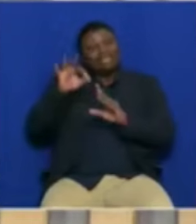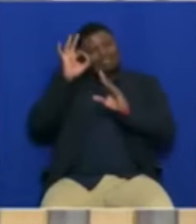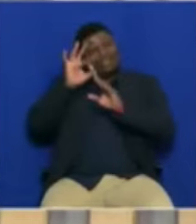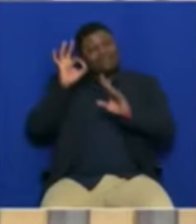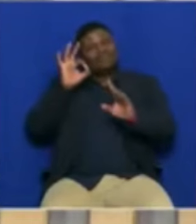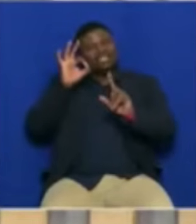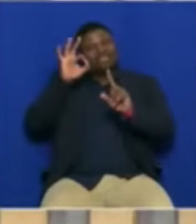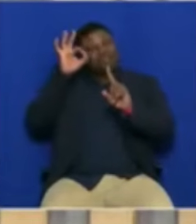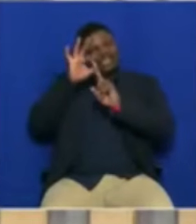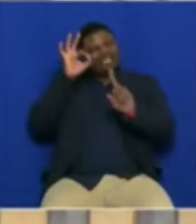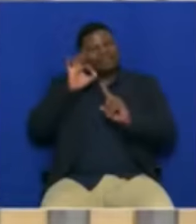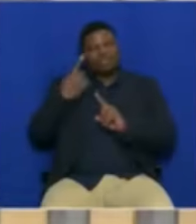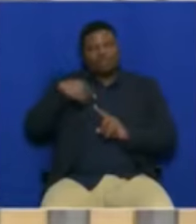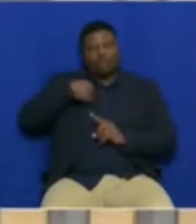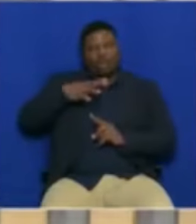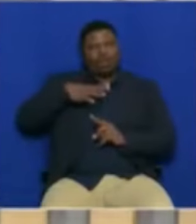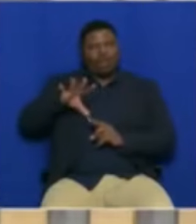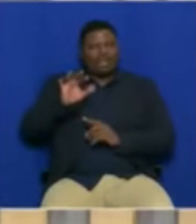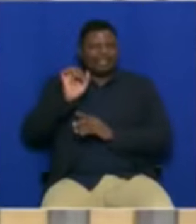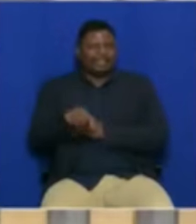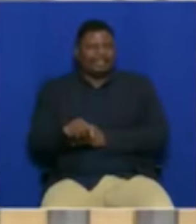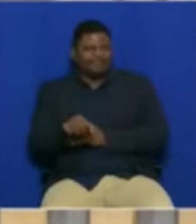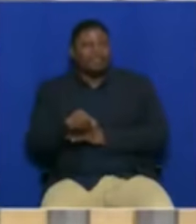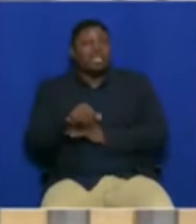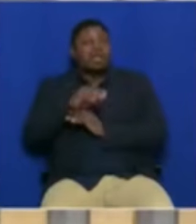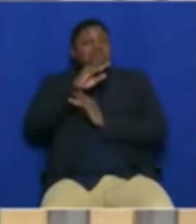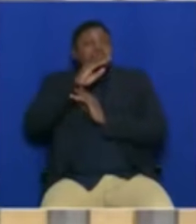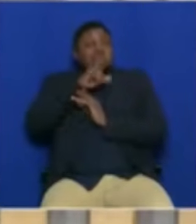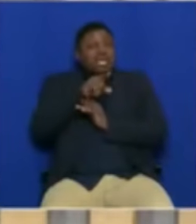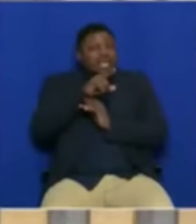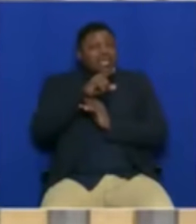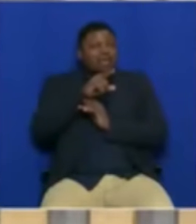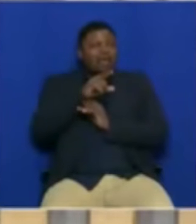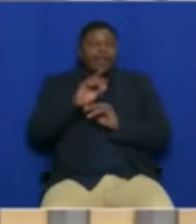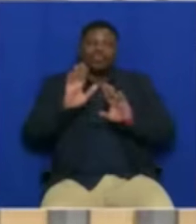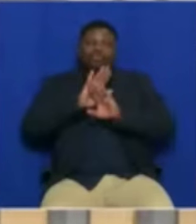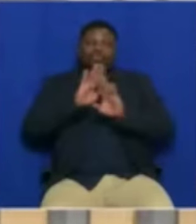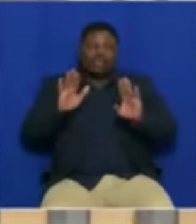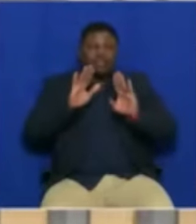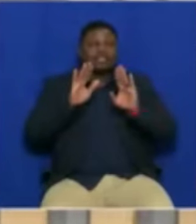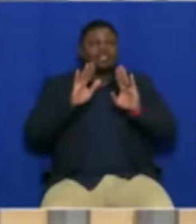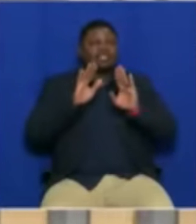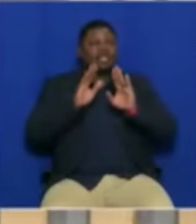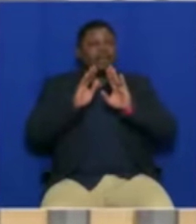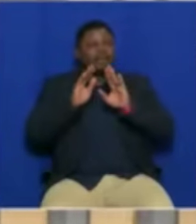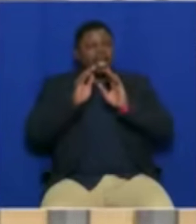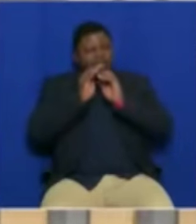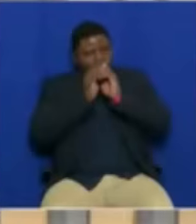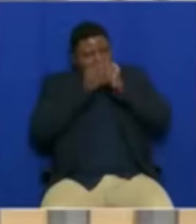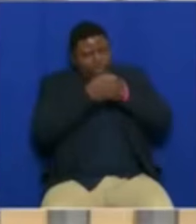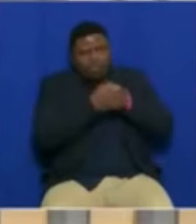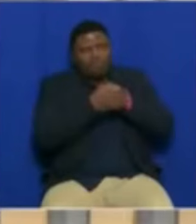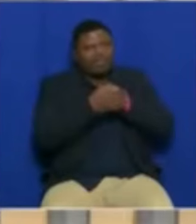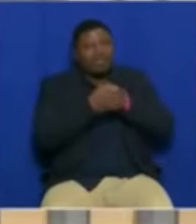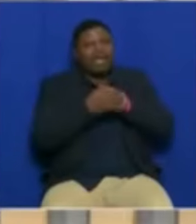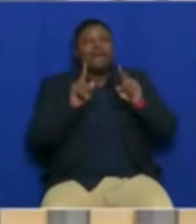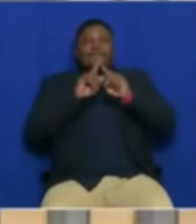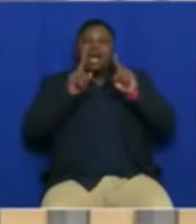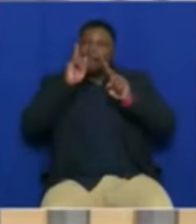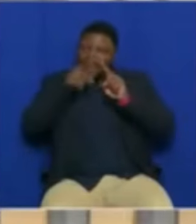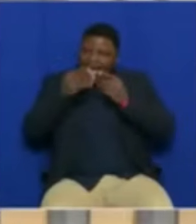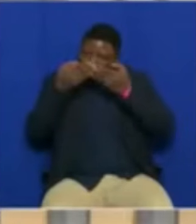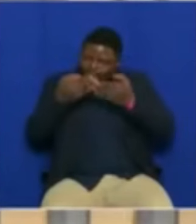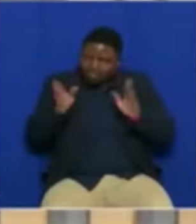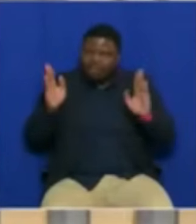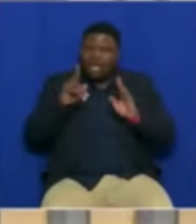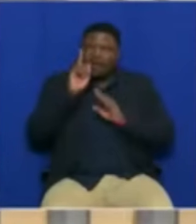declassified. So the National Commissioner at that moment was General Masimula. He declassified all those documents,